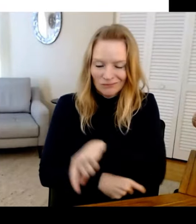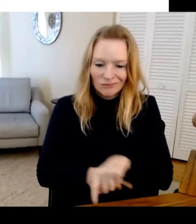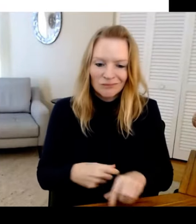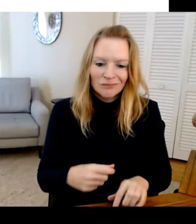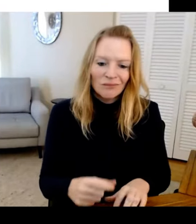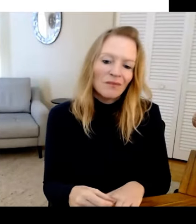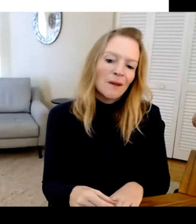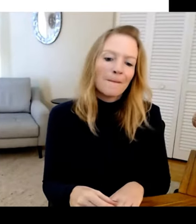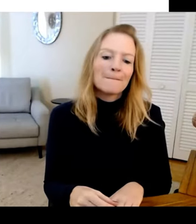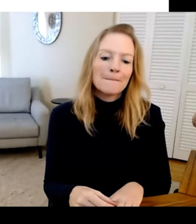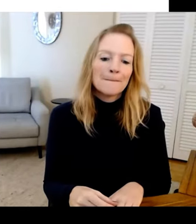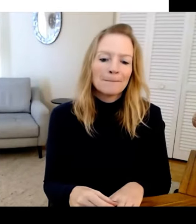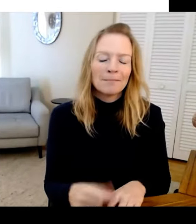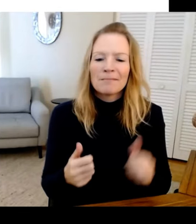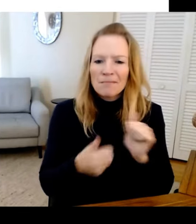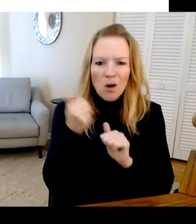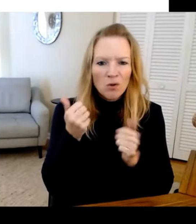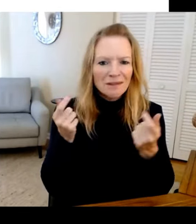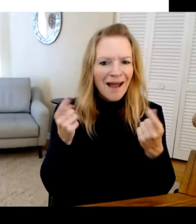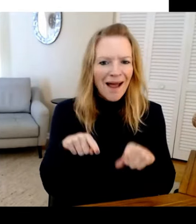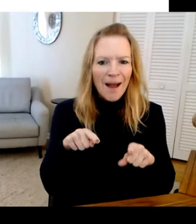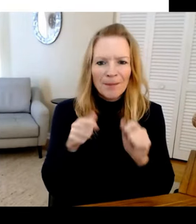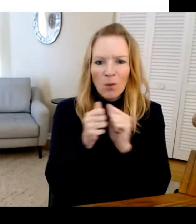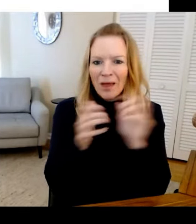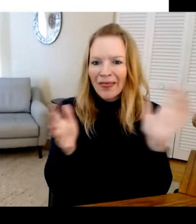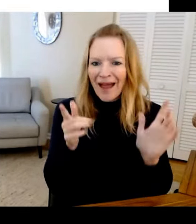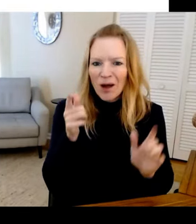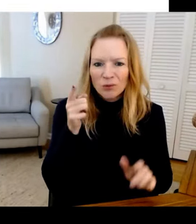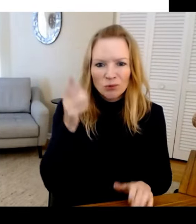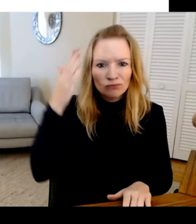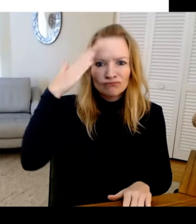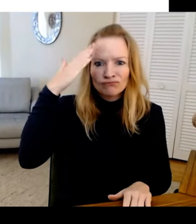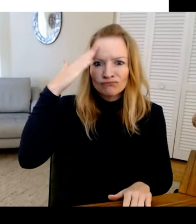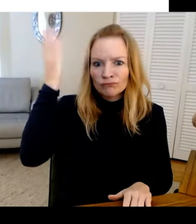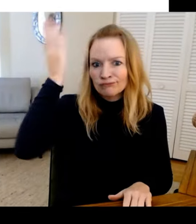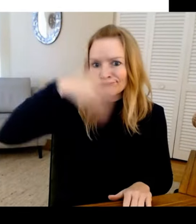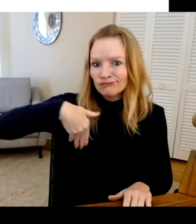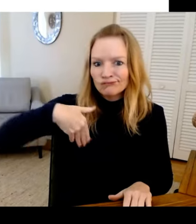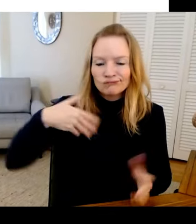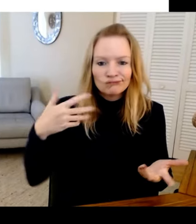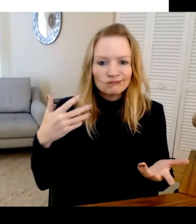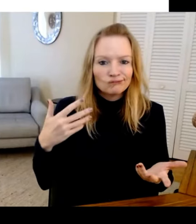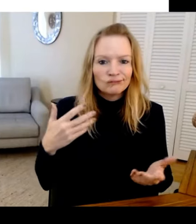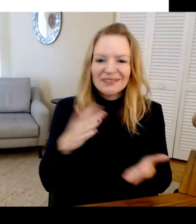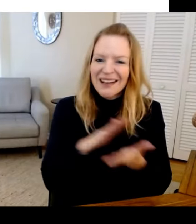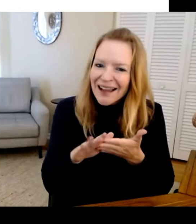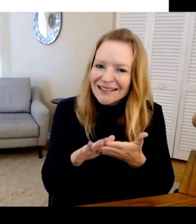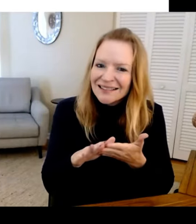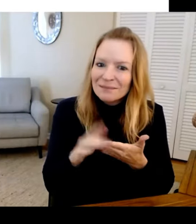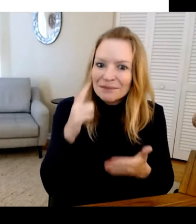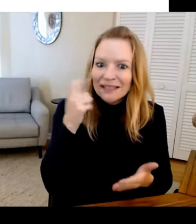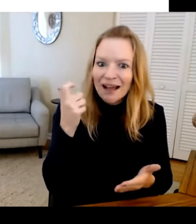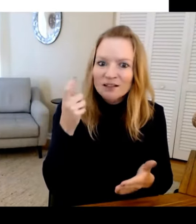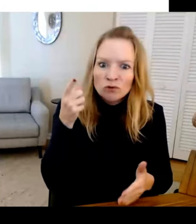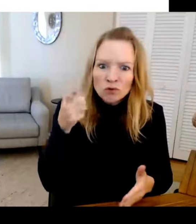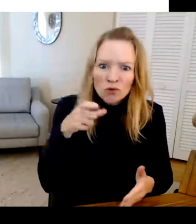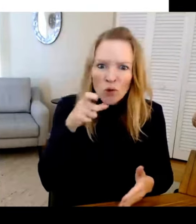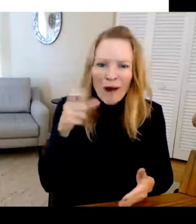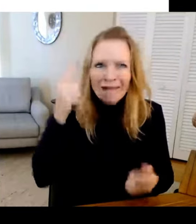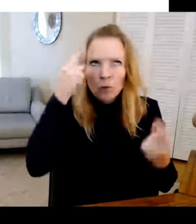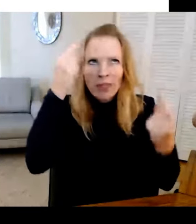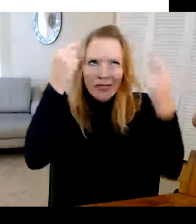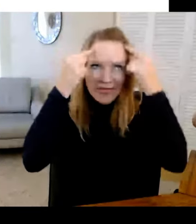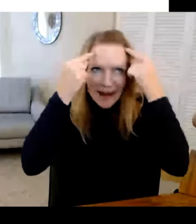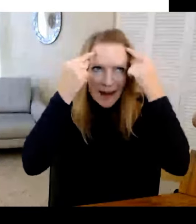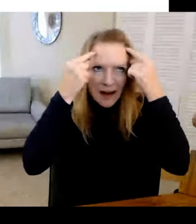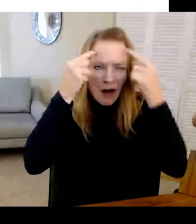sends those signals, those messages for that. And most of that happens without you knowing. You don't even think about it. You don't